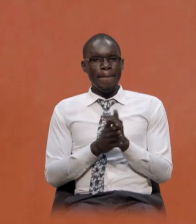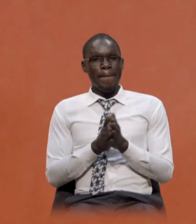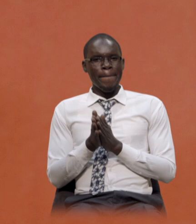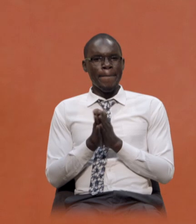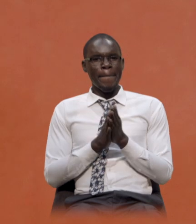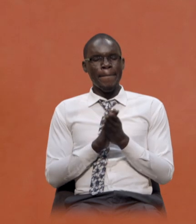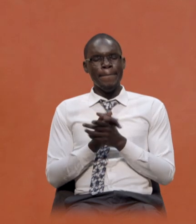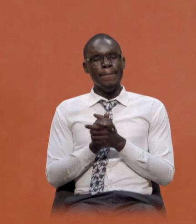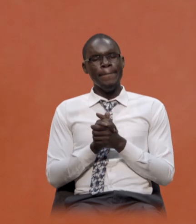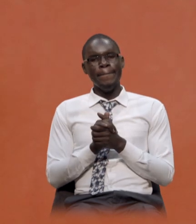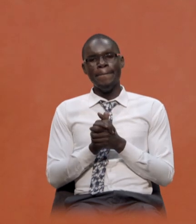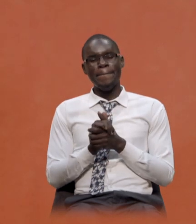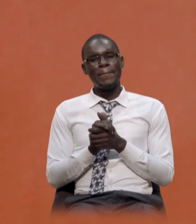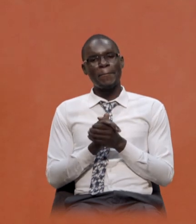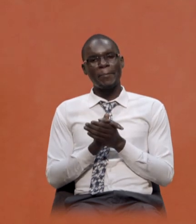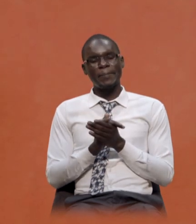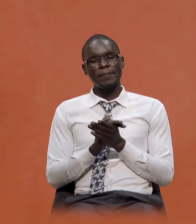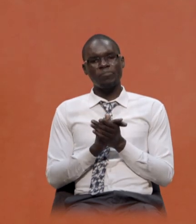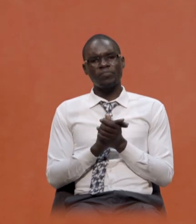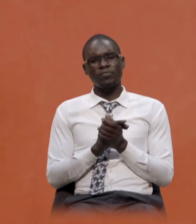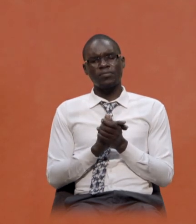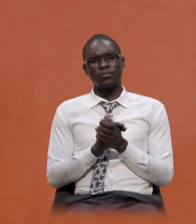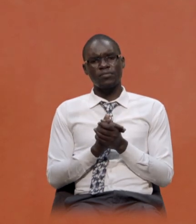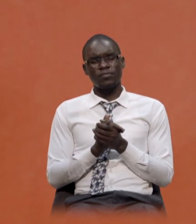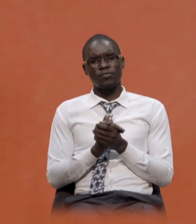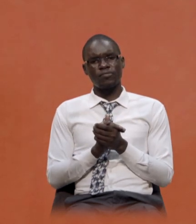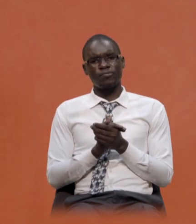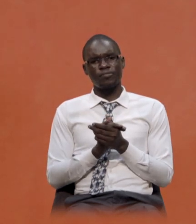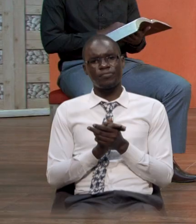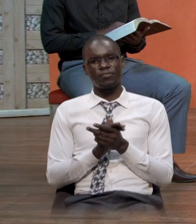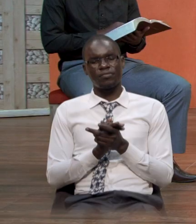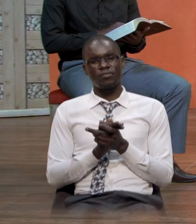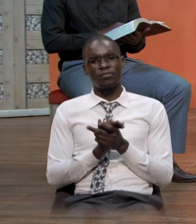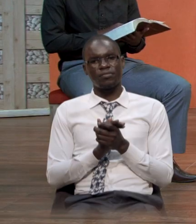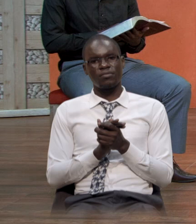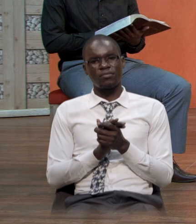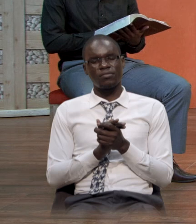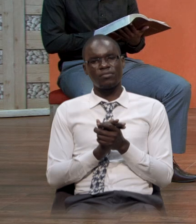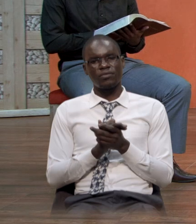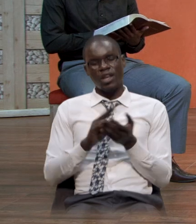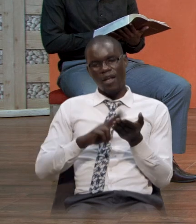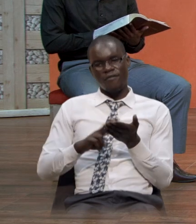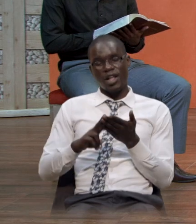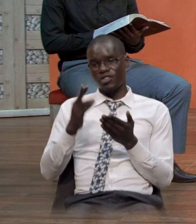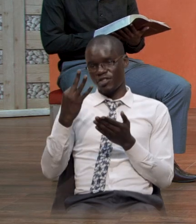1 Chronicles chapter. Give us a chapter, please. I'll give you the verse 3.